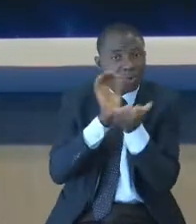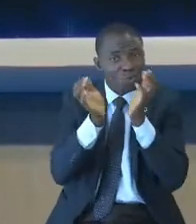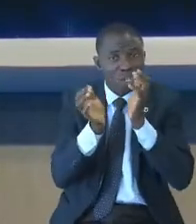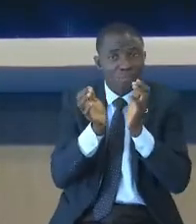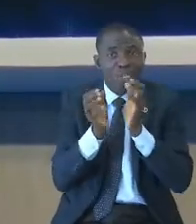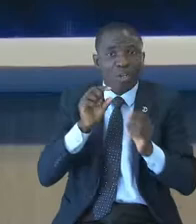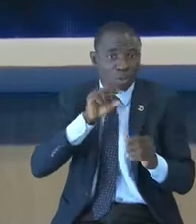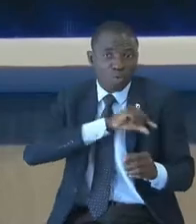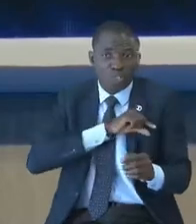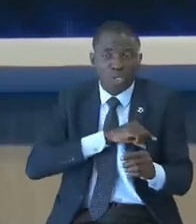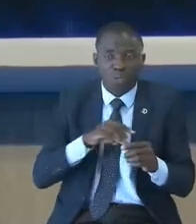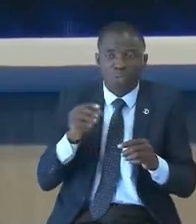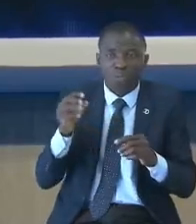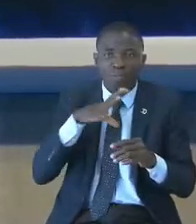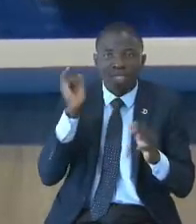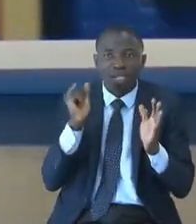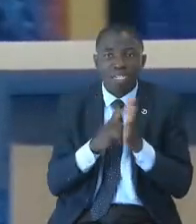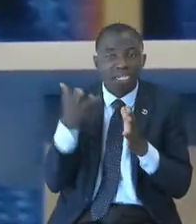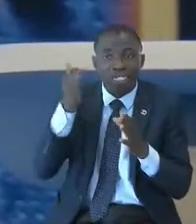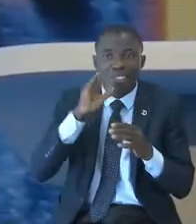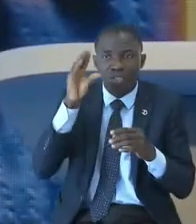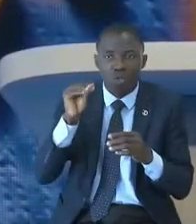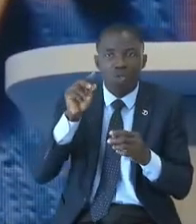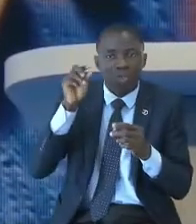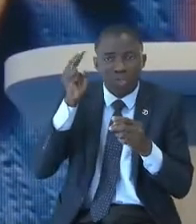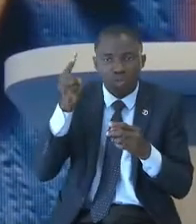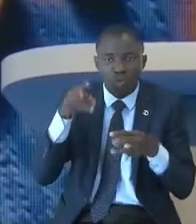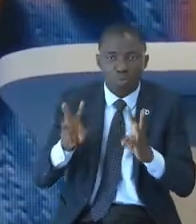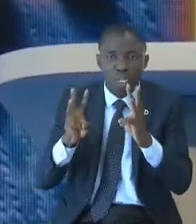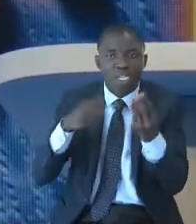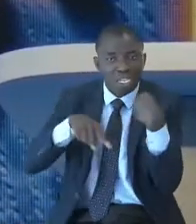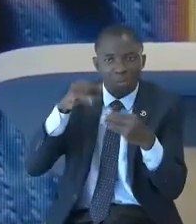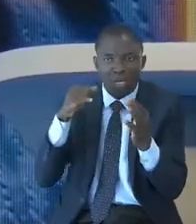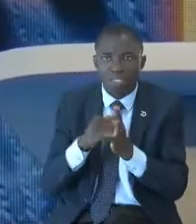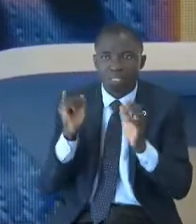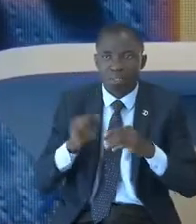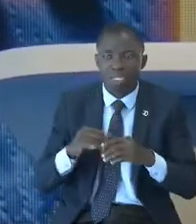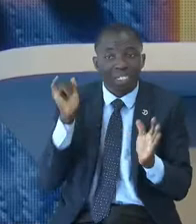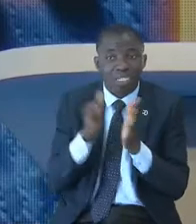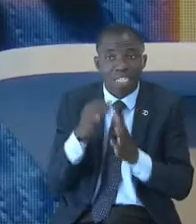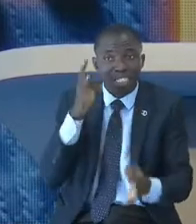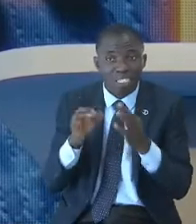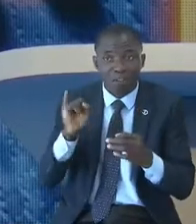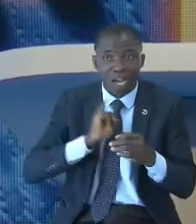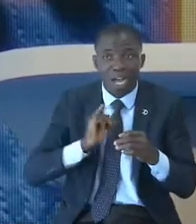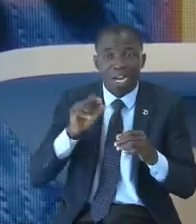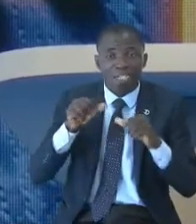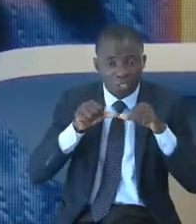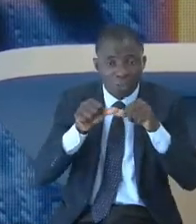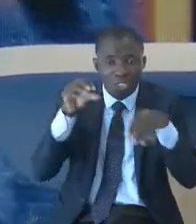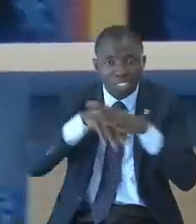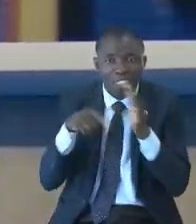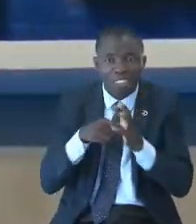sure that there is no two ways about it, that if I continue on this